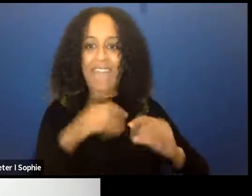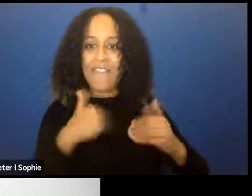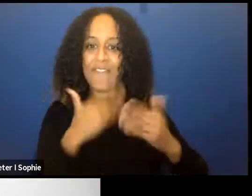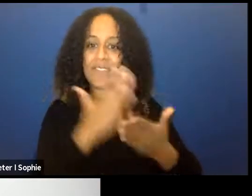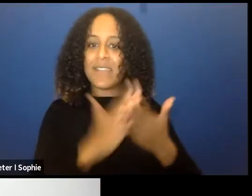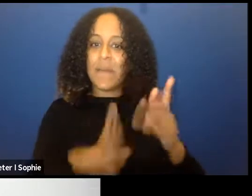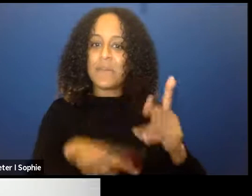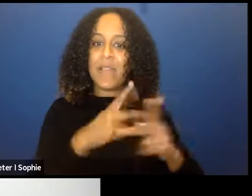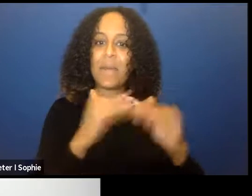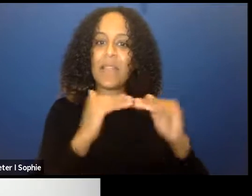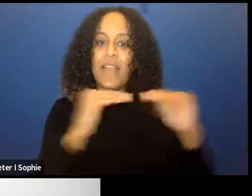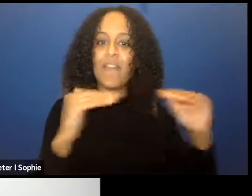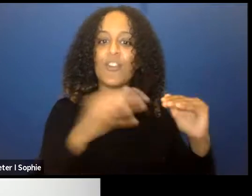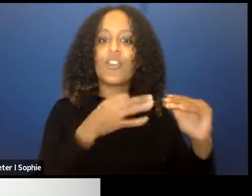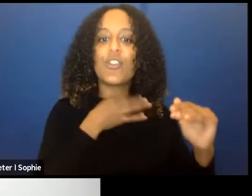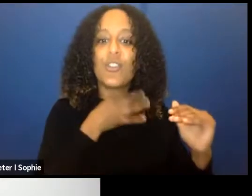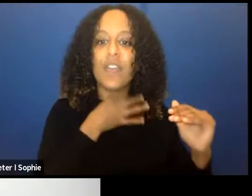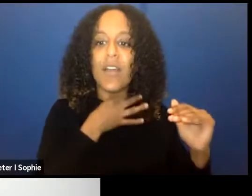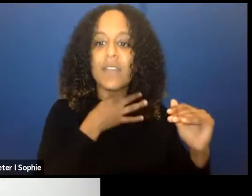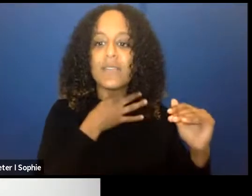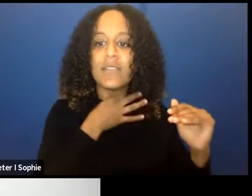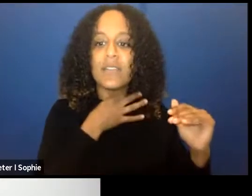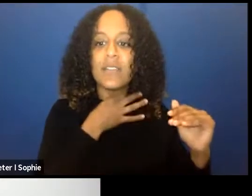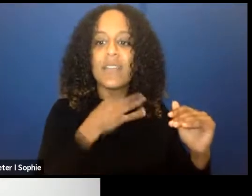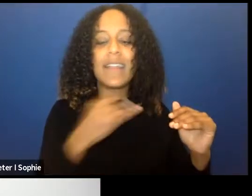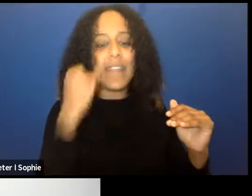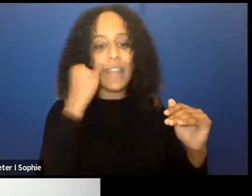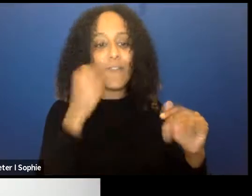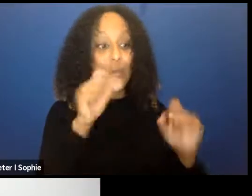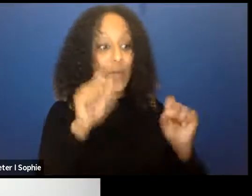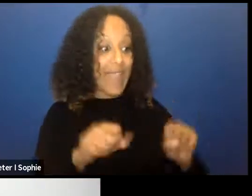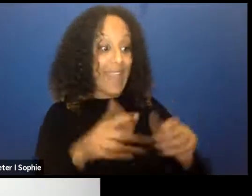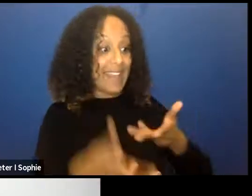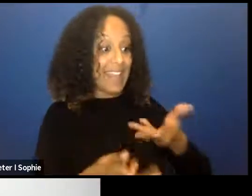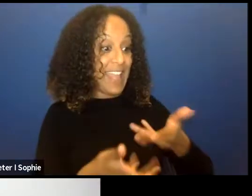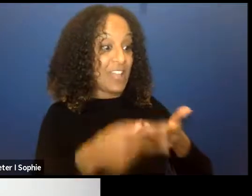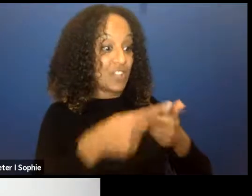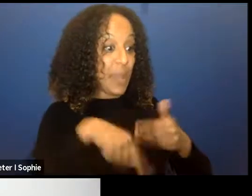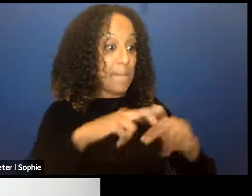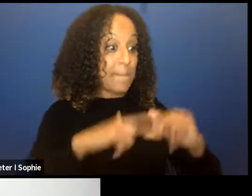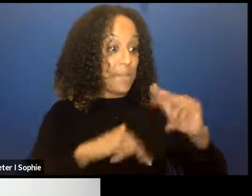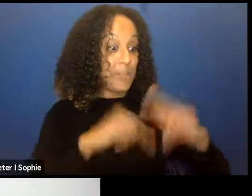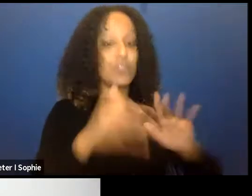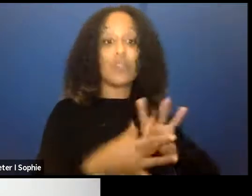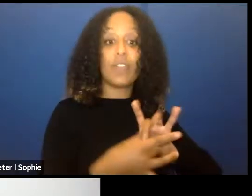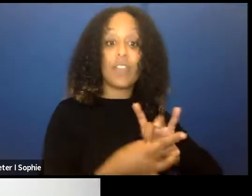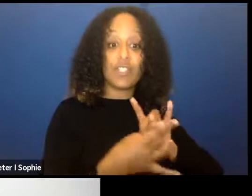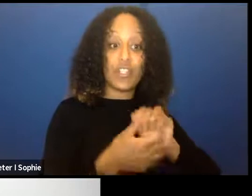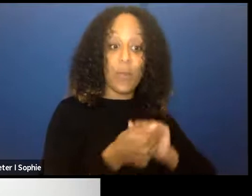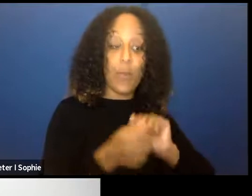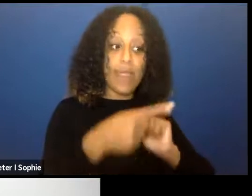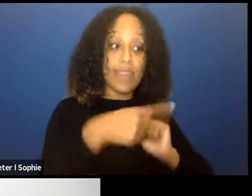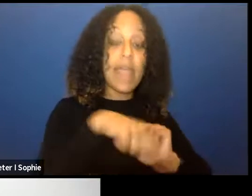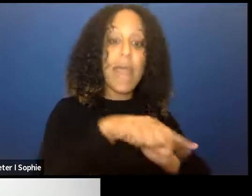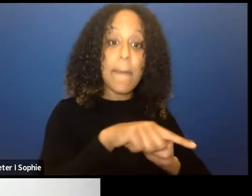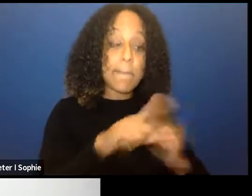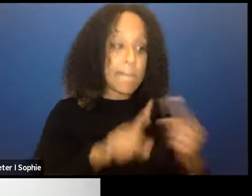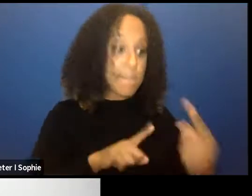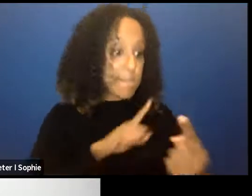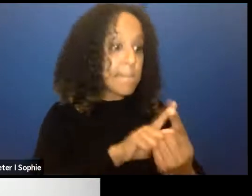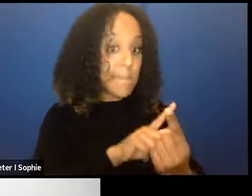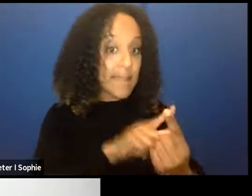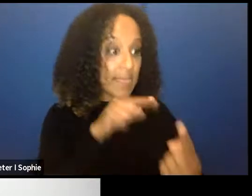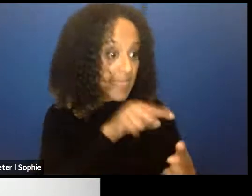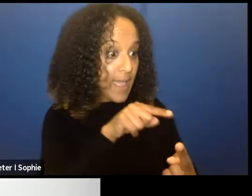of curiosity, but if you can engage them and build a relationship with them, meet them where they